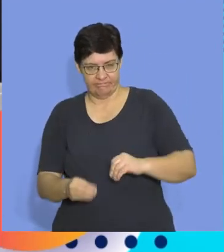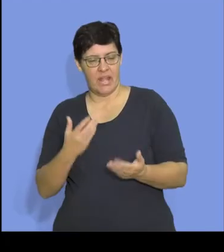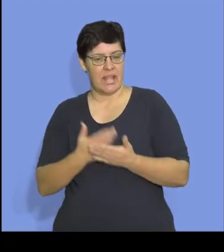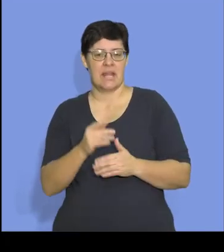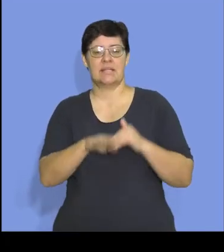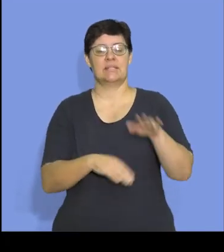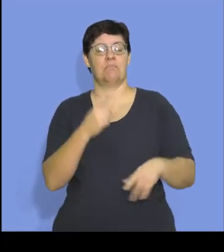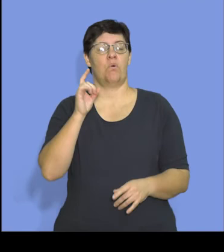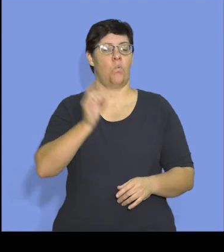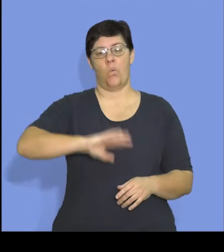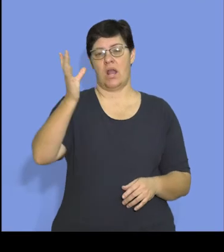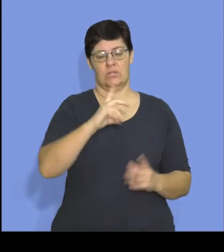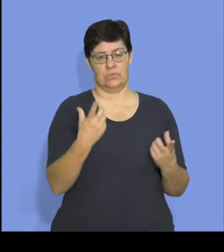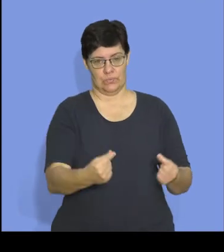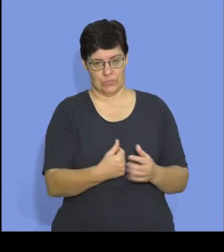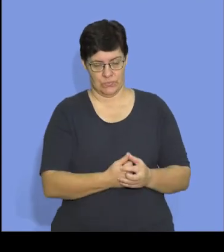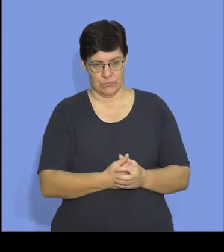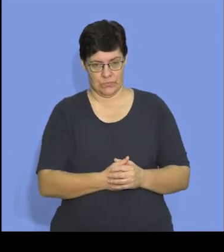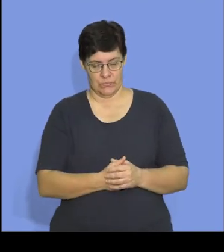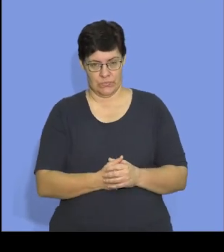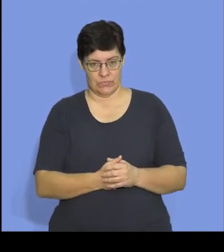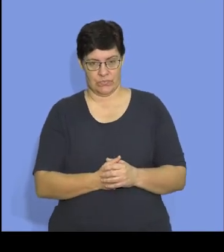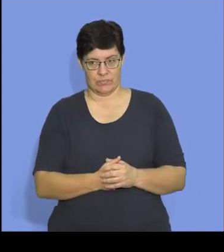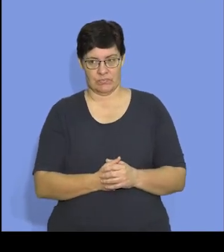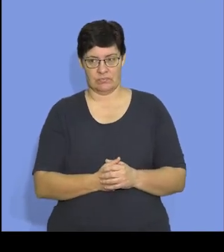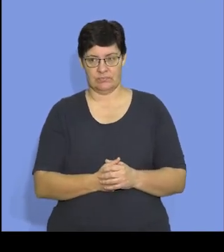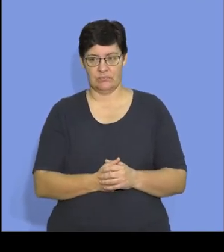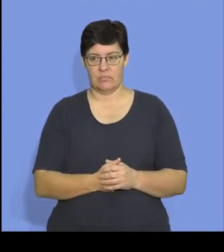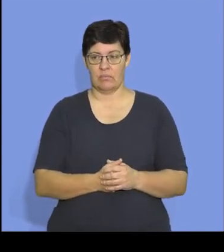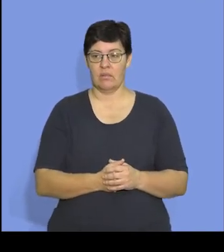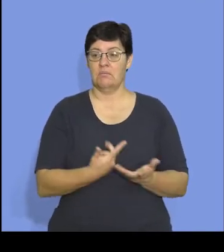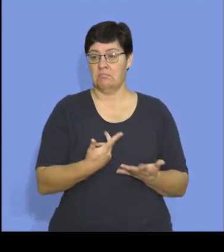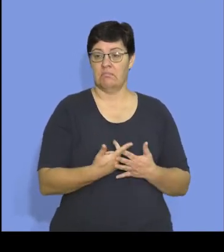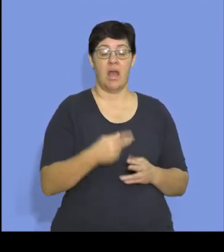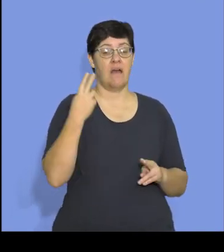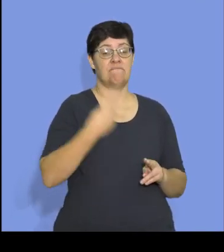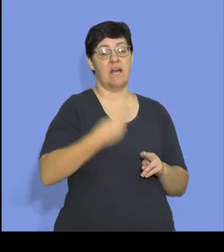step. If I make final velocity